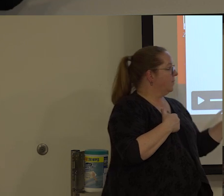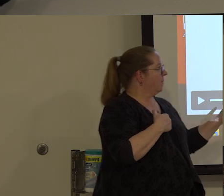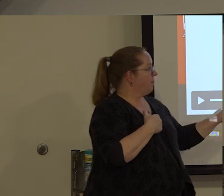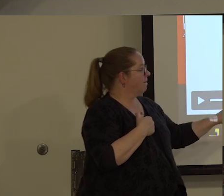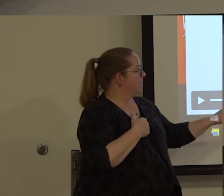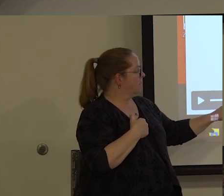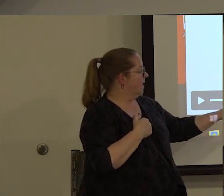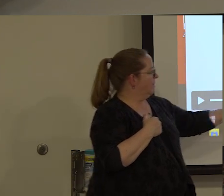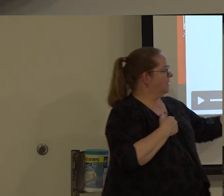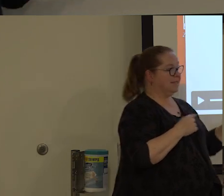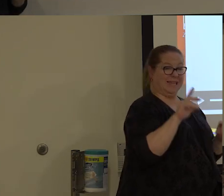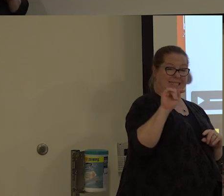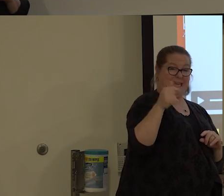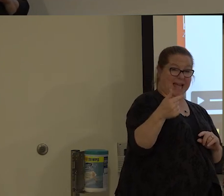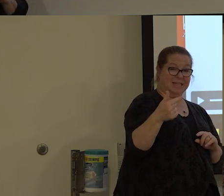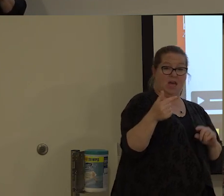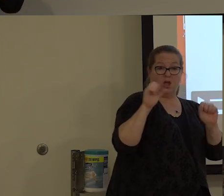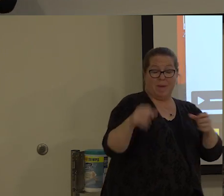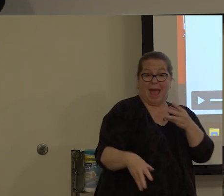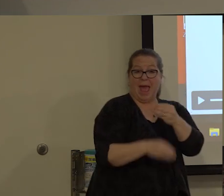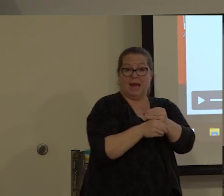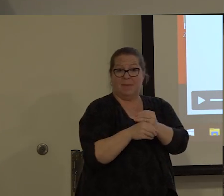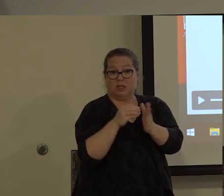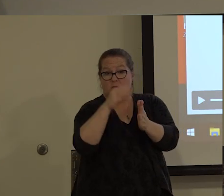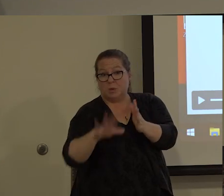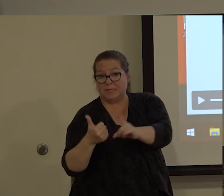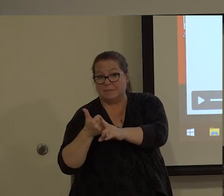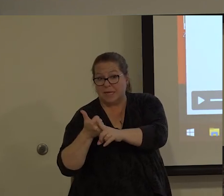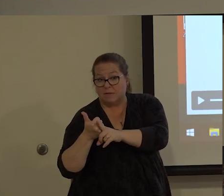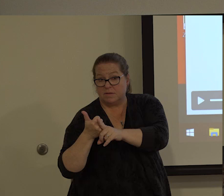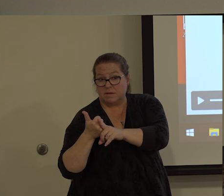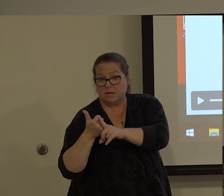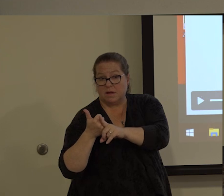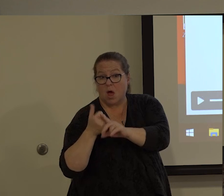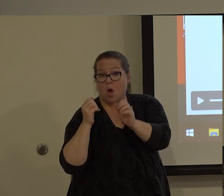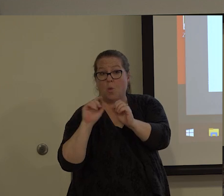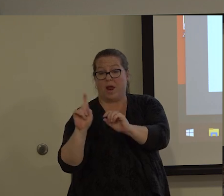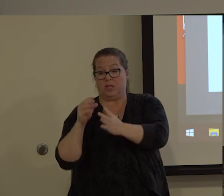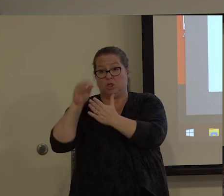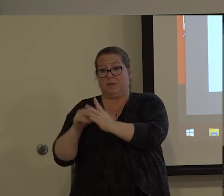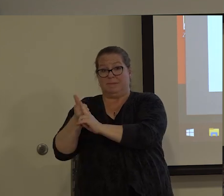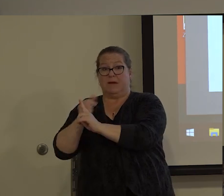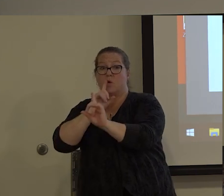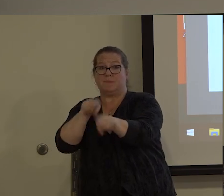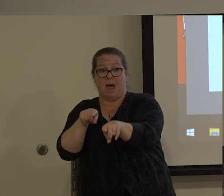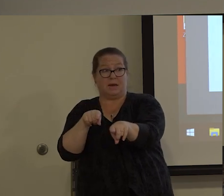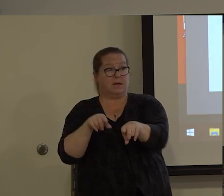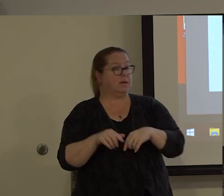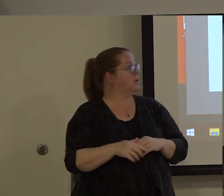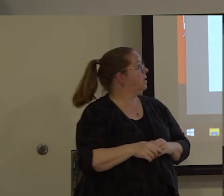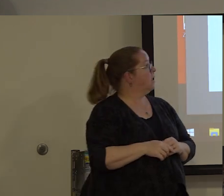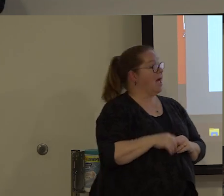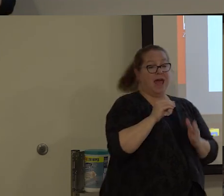And then these tags could be added by students themselves where they're responding. Ciao Jessica, mi